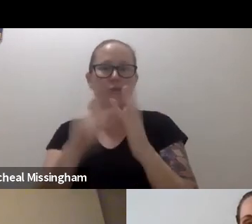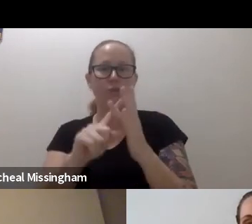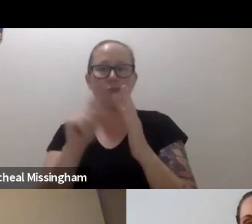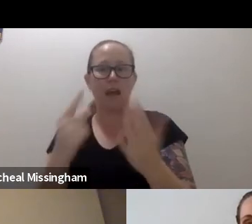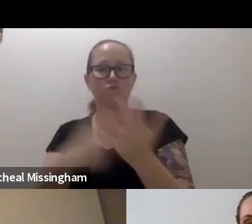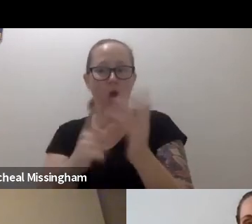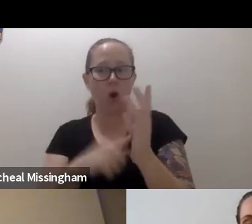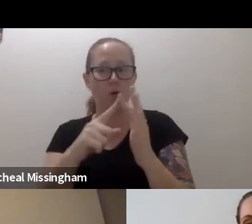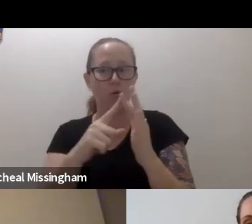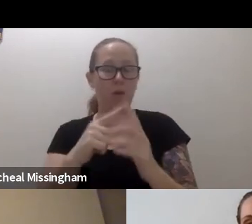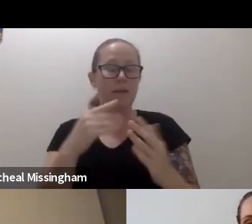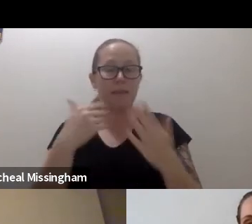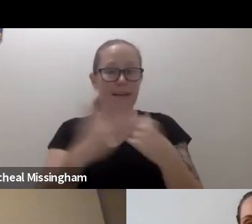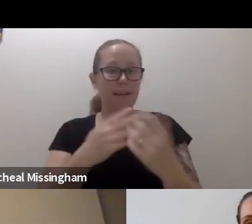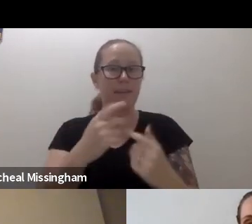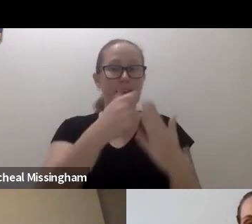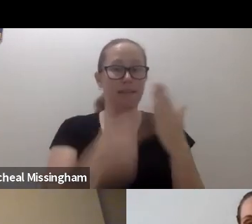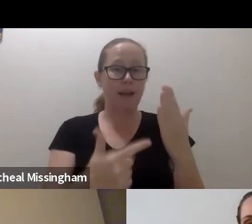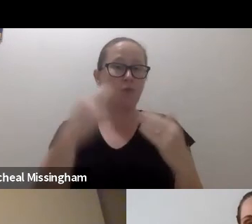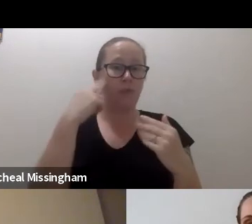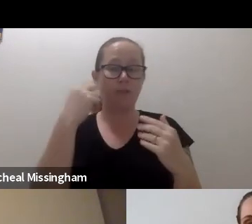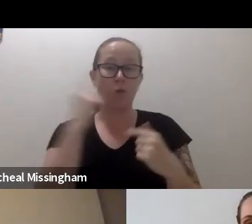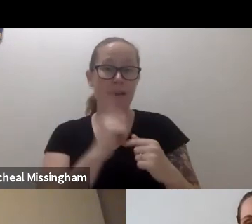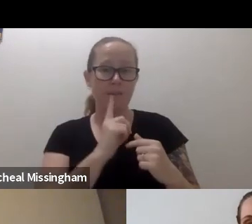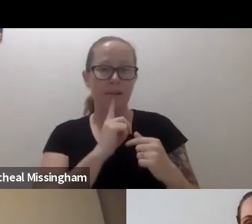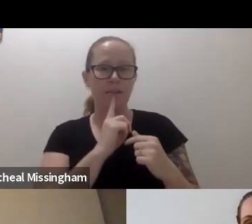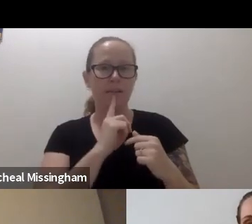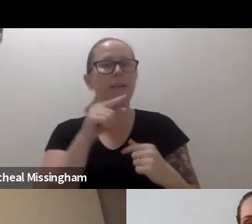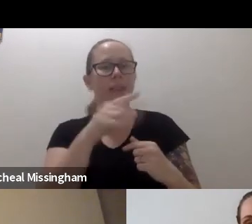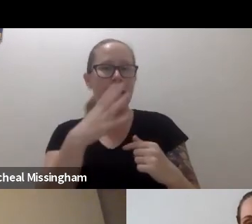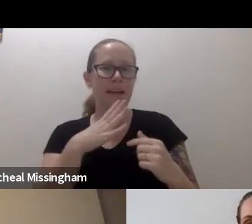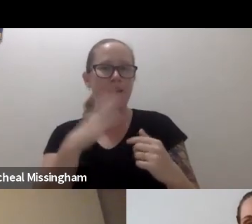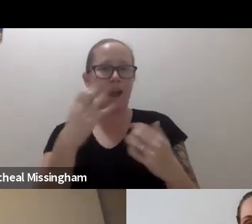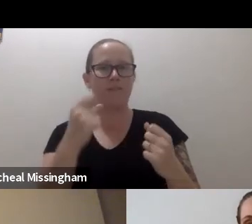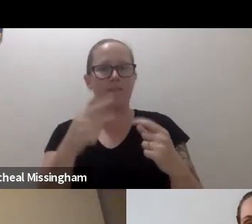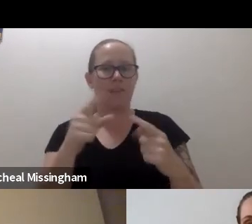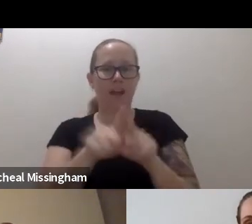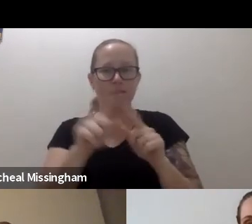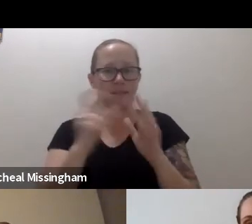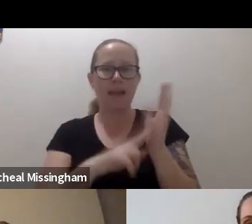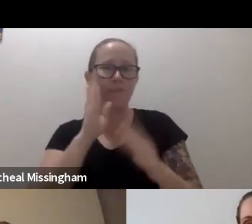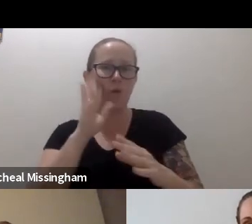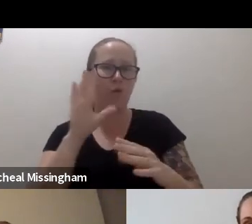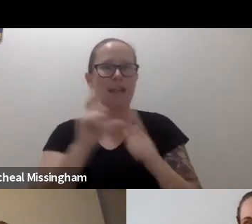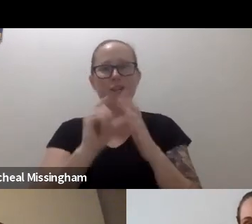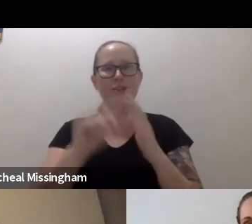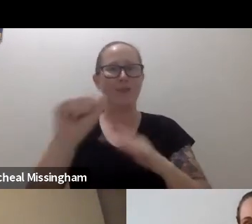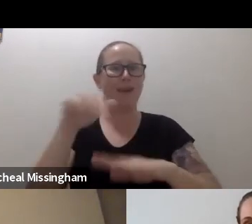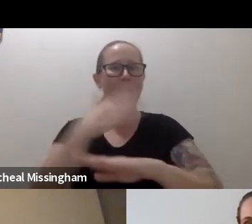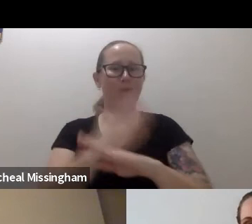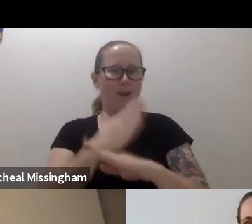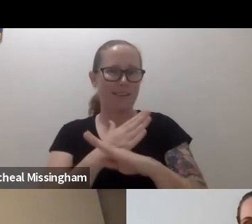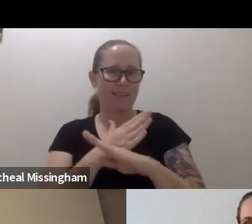do that role, regardless if they're disabled, therefore hearing, they need to have, like Dan before, they need to